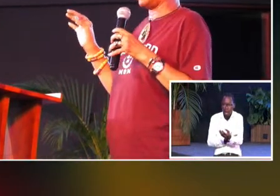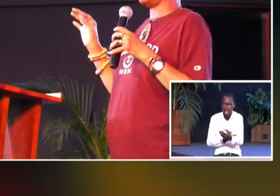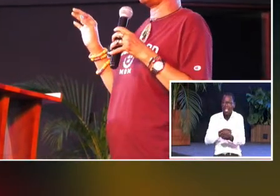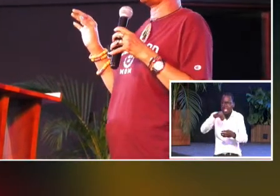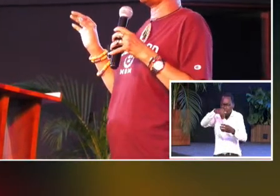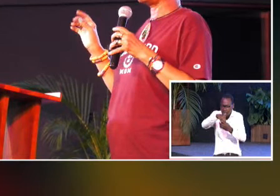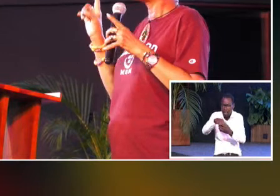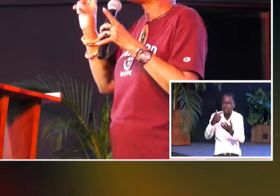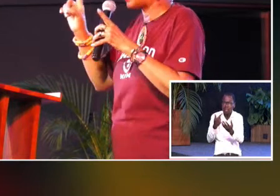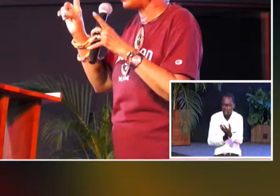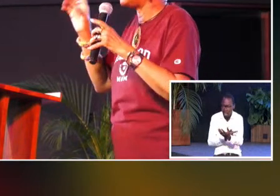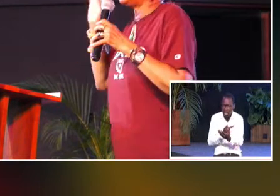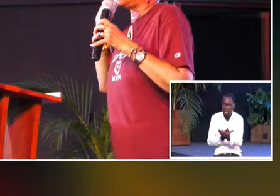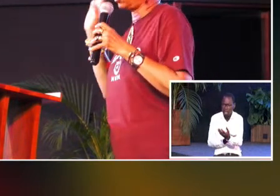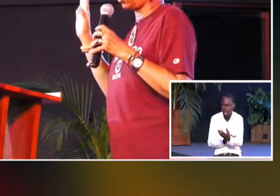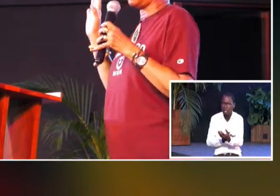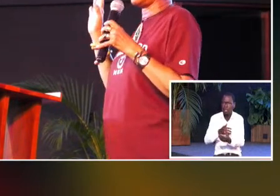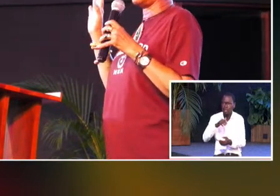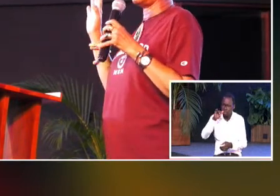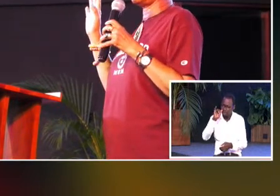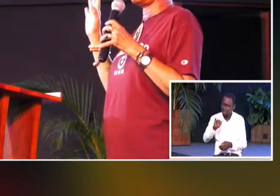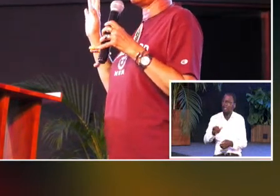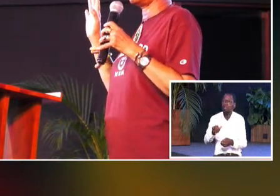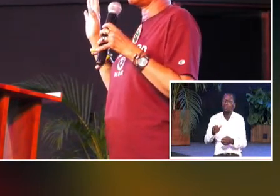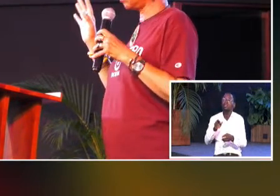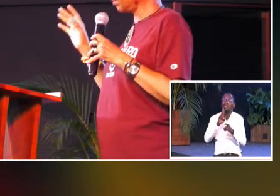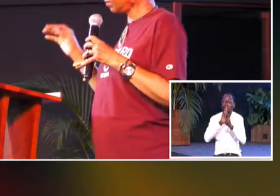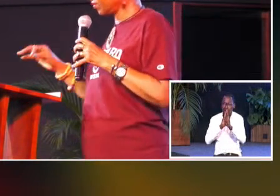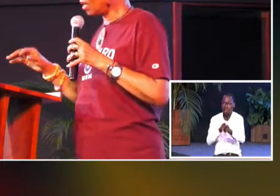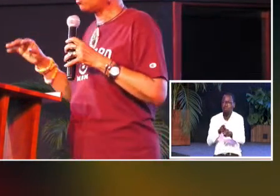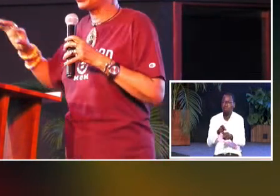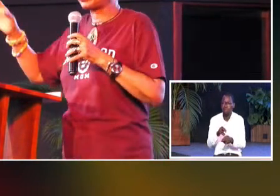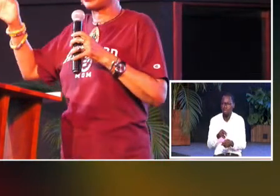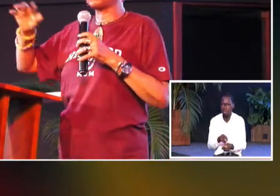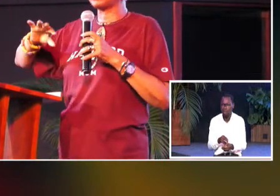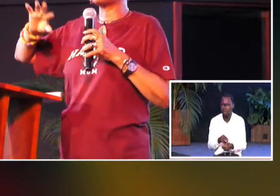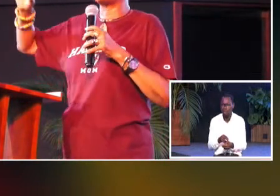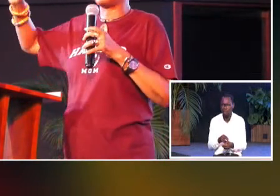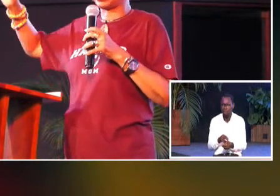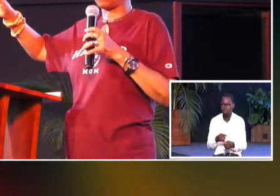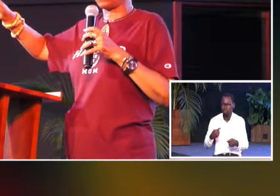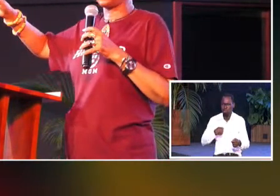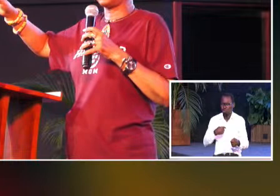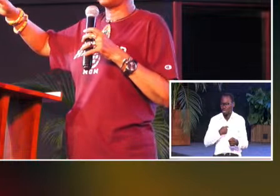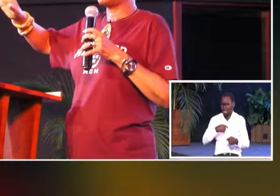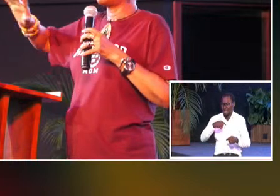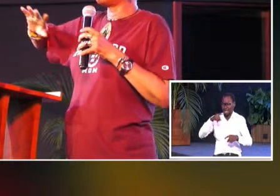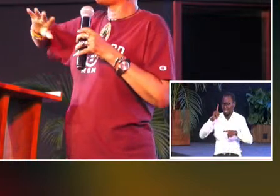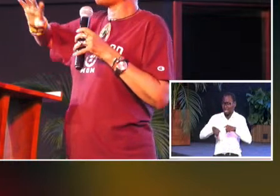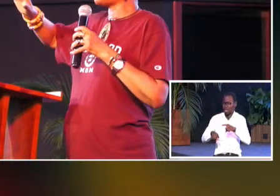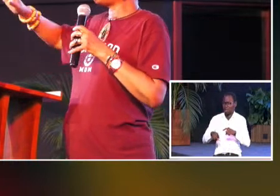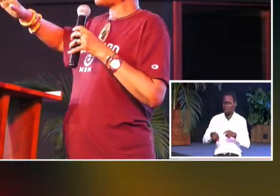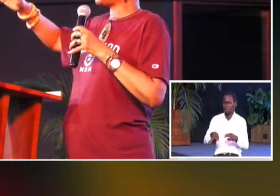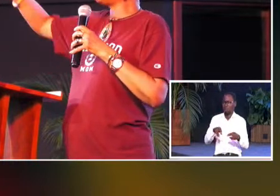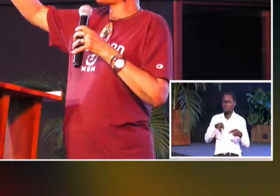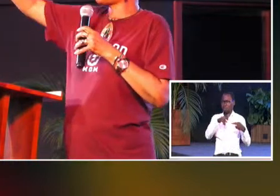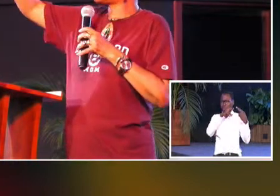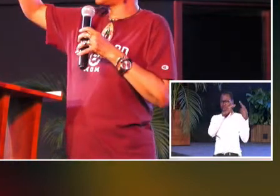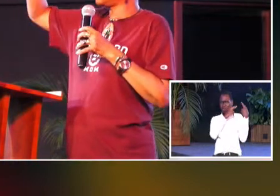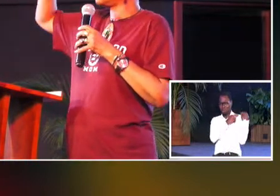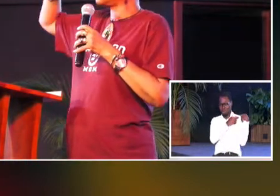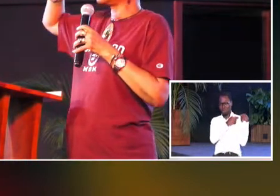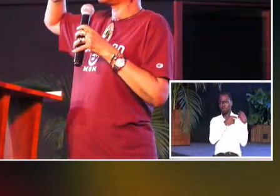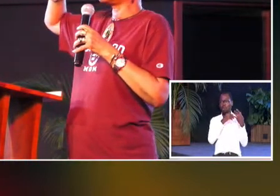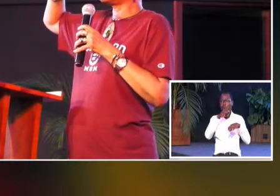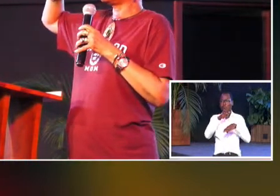Ghana. That is the solution. We cannot rely on forever